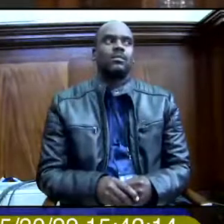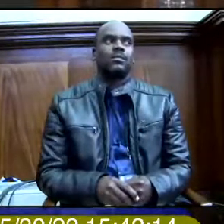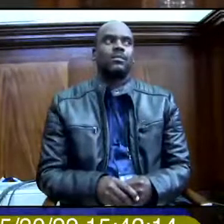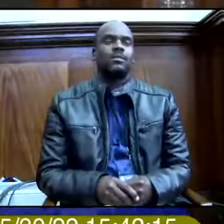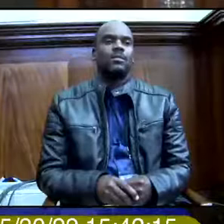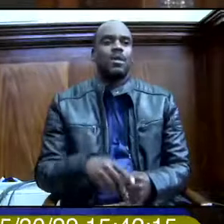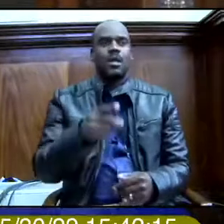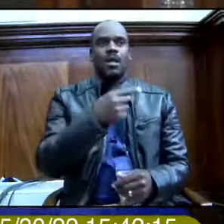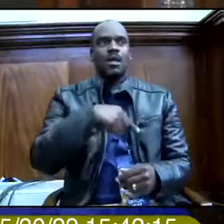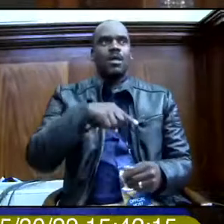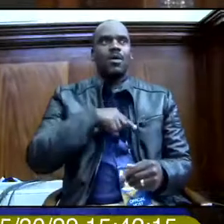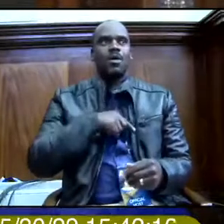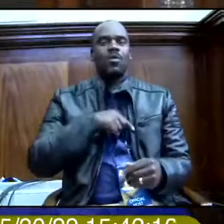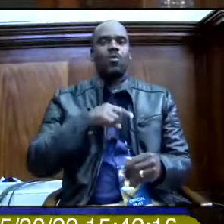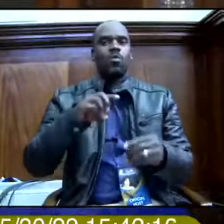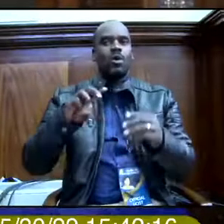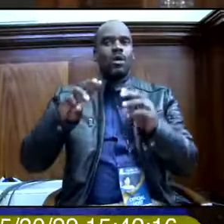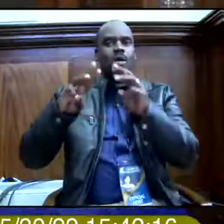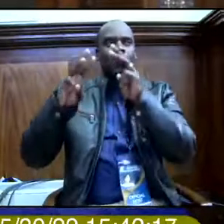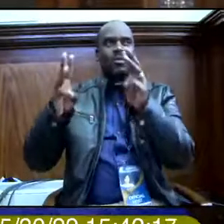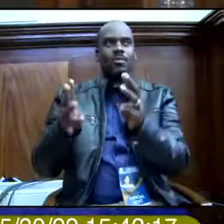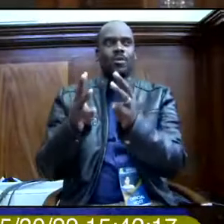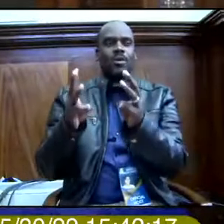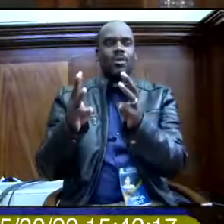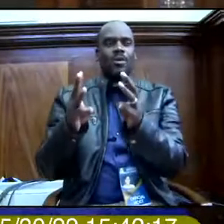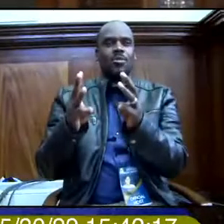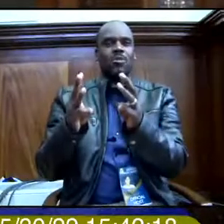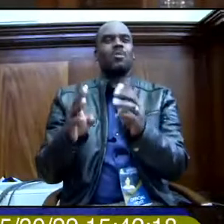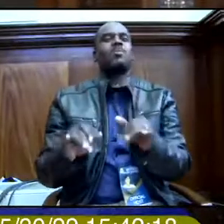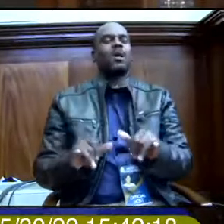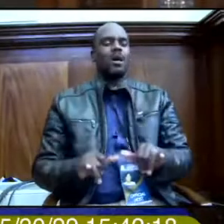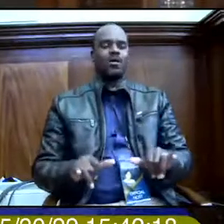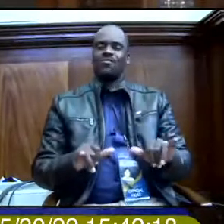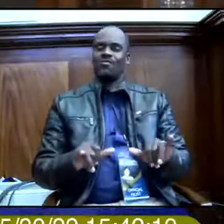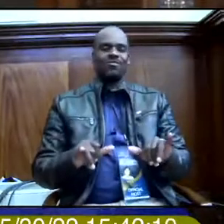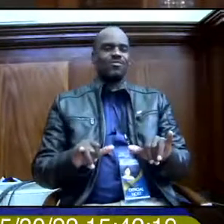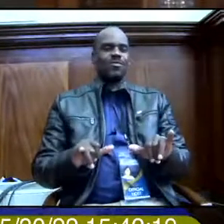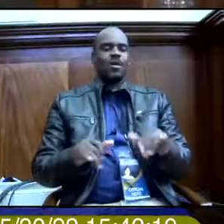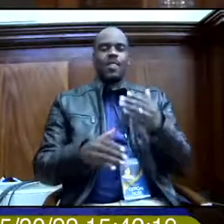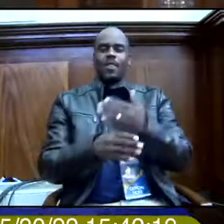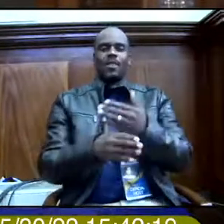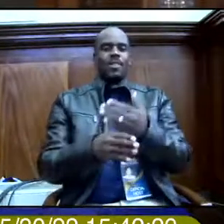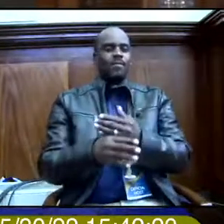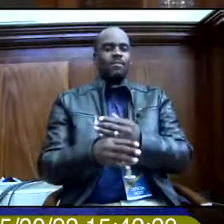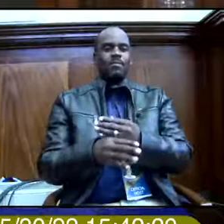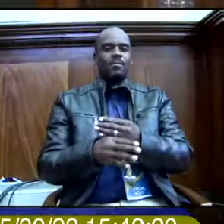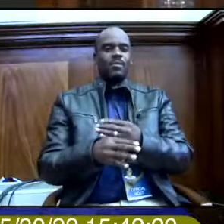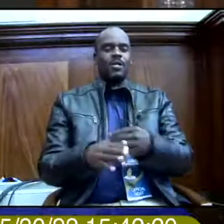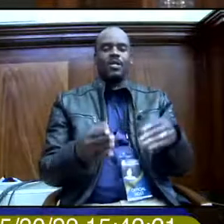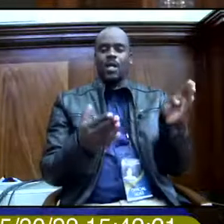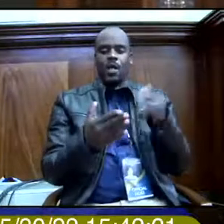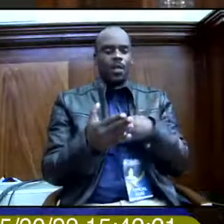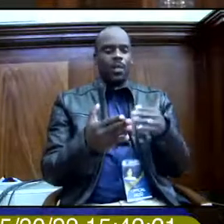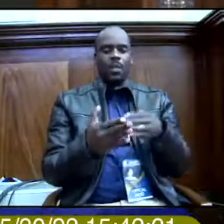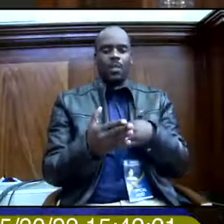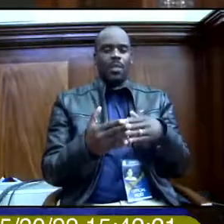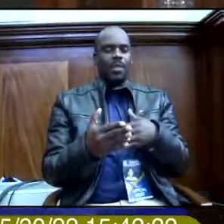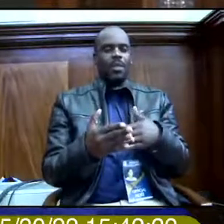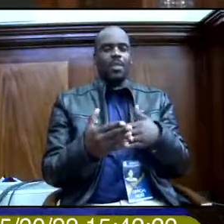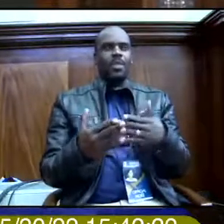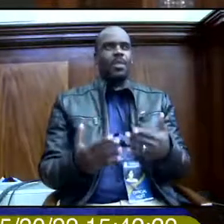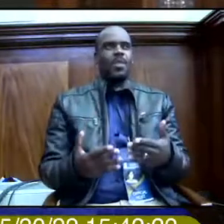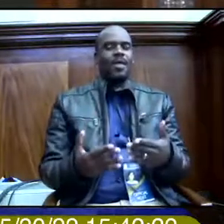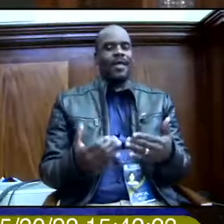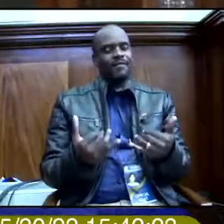our people will remain unemployed as long as our province does not take its